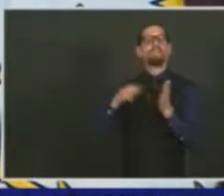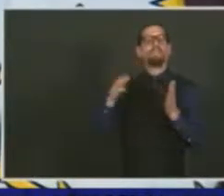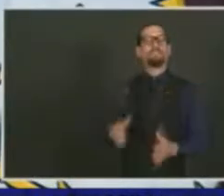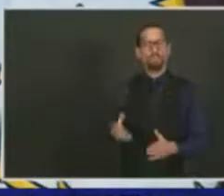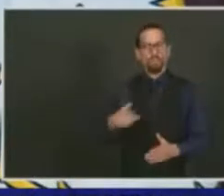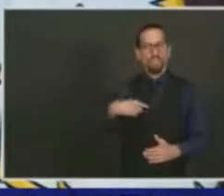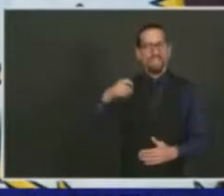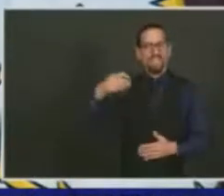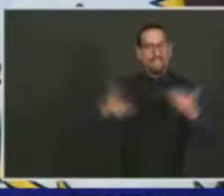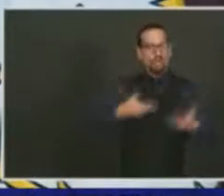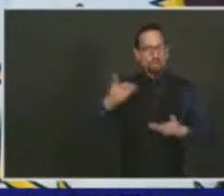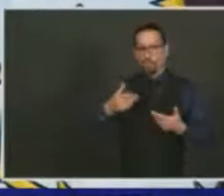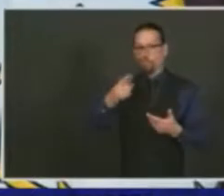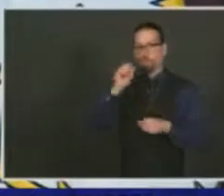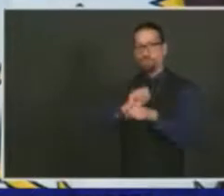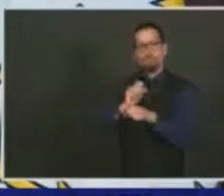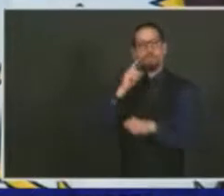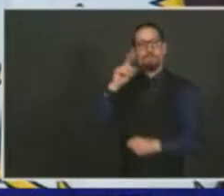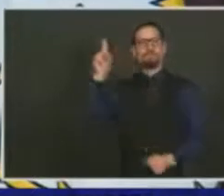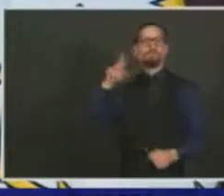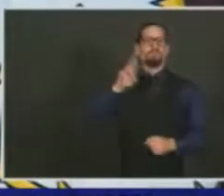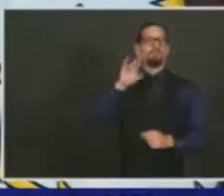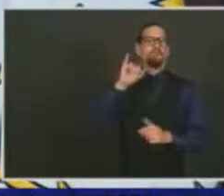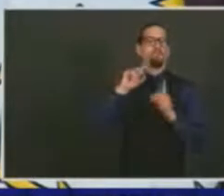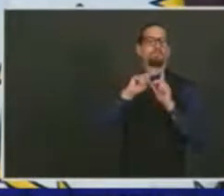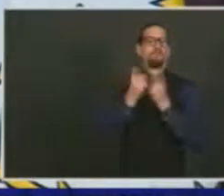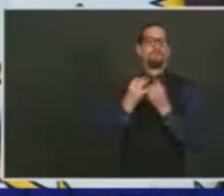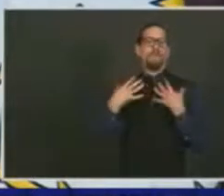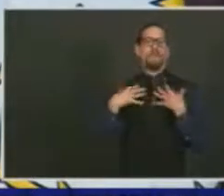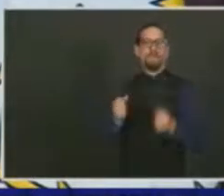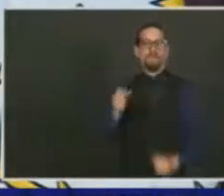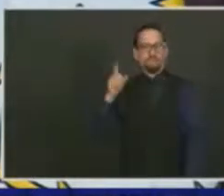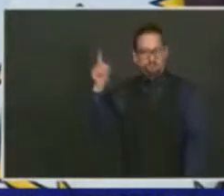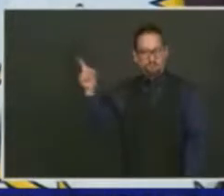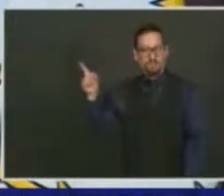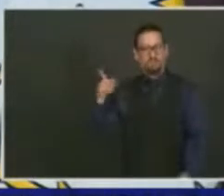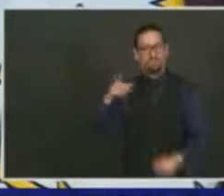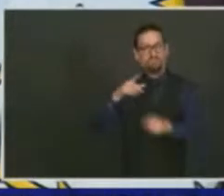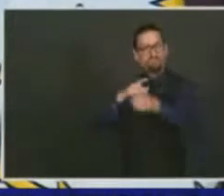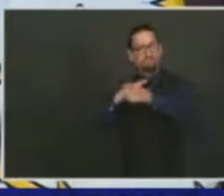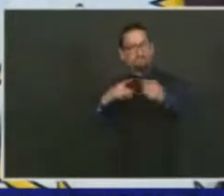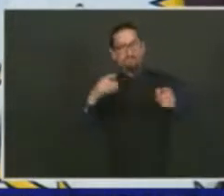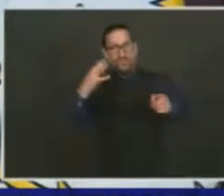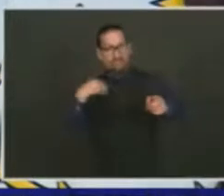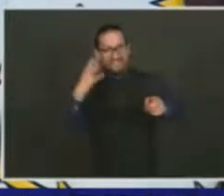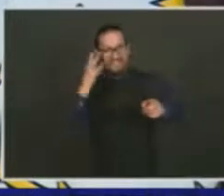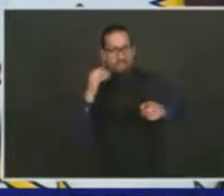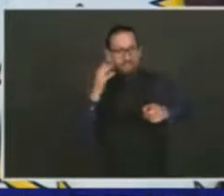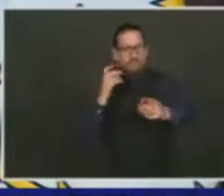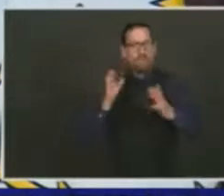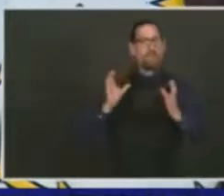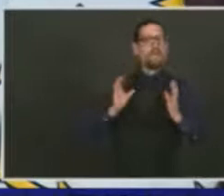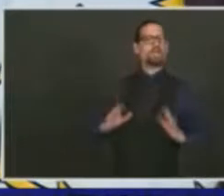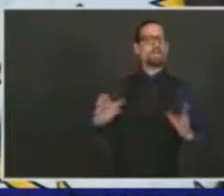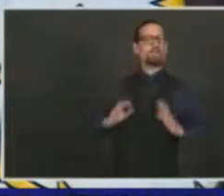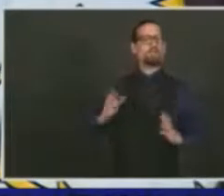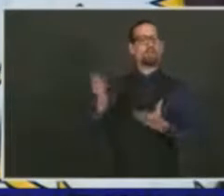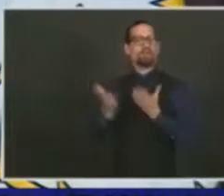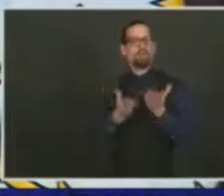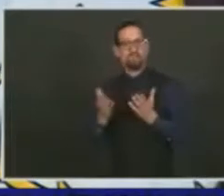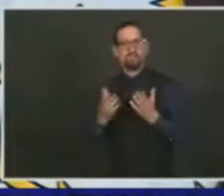service experience and you're able to work full-time, including some nights and